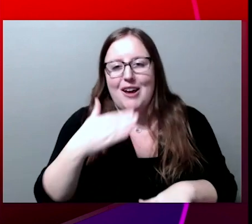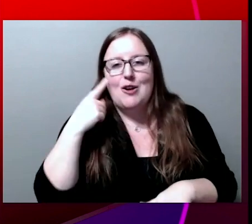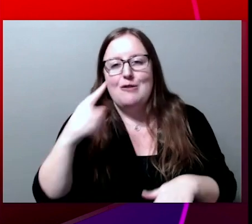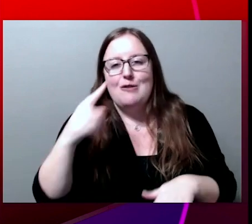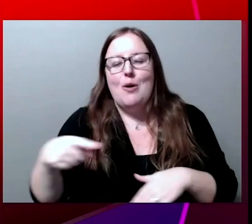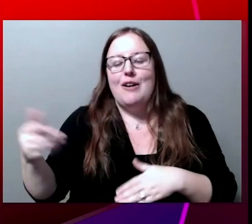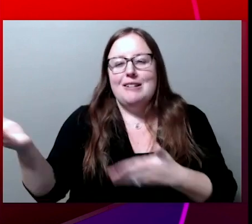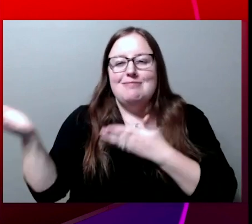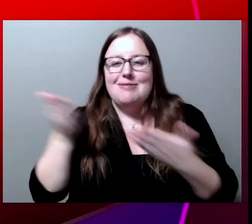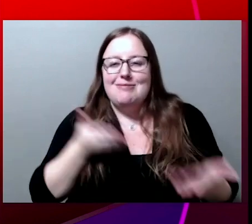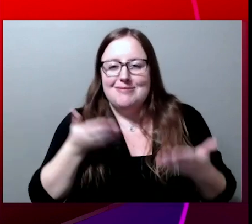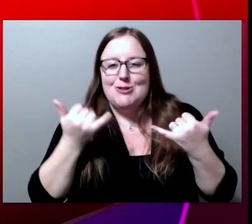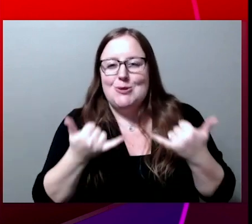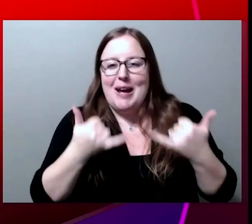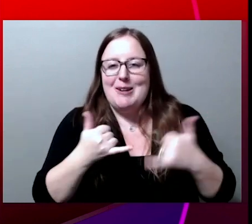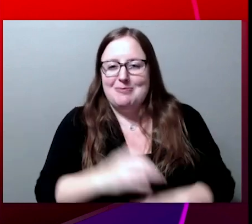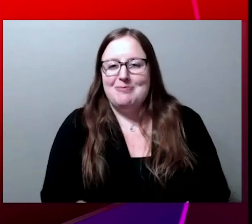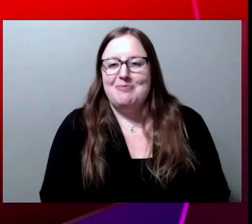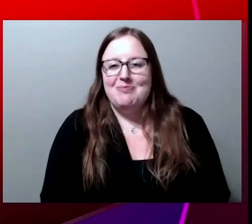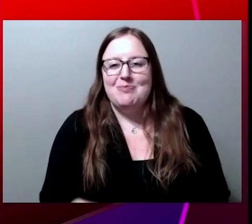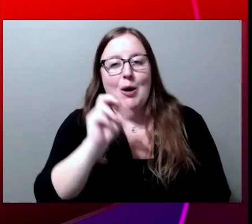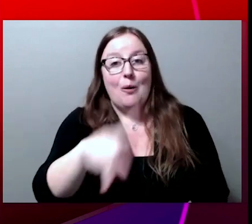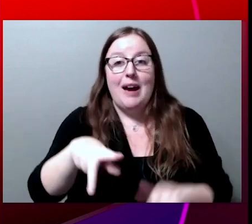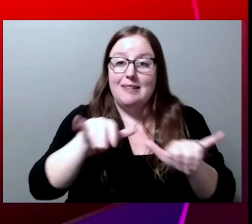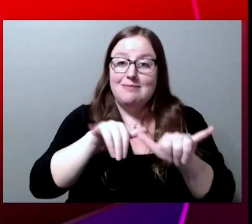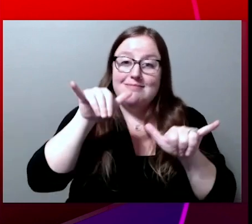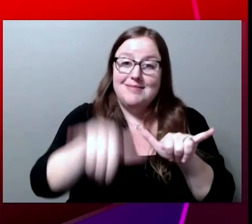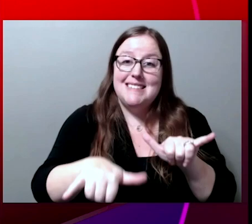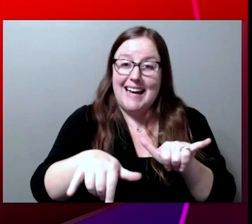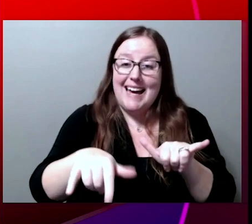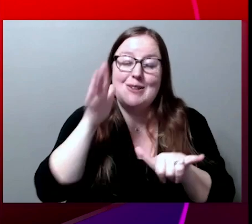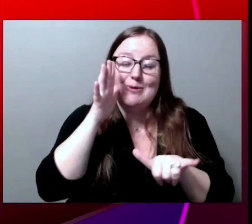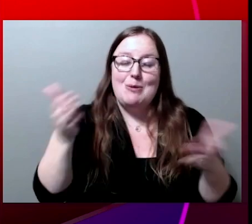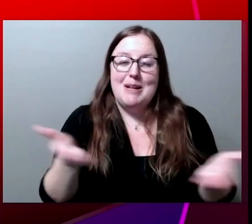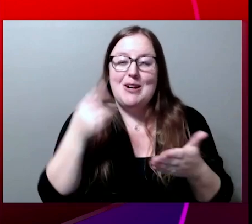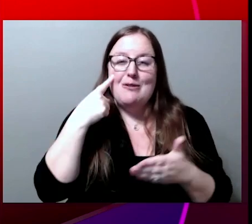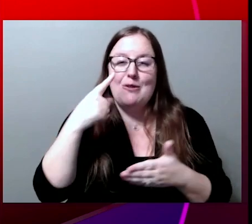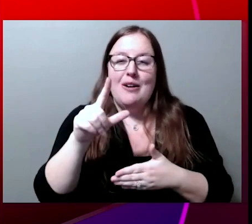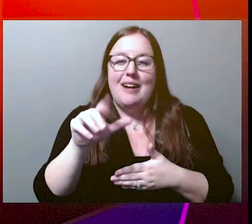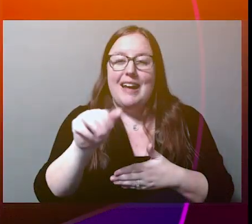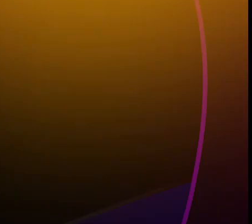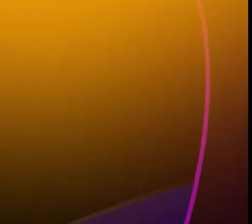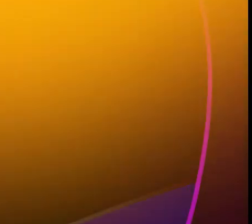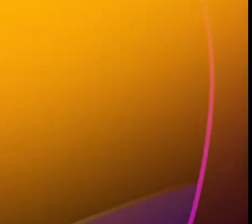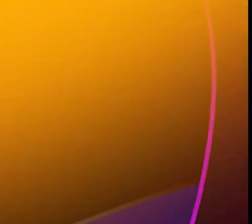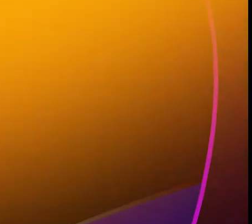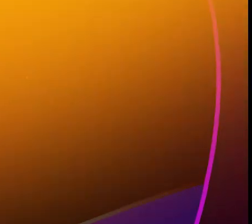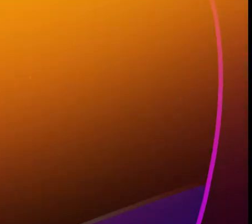Yep. All right. All right. Stick around. We'll be back with more from AWS On Air.